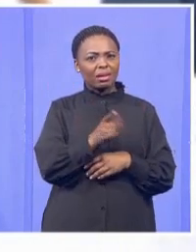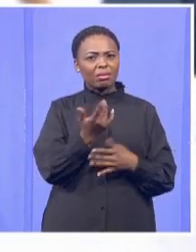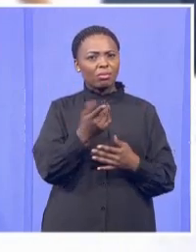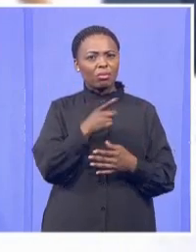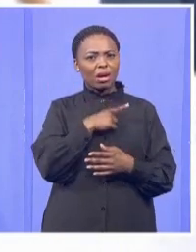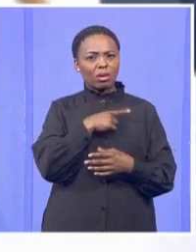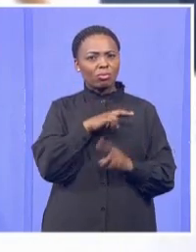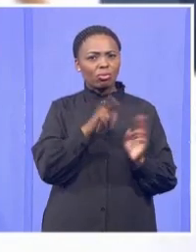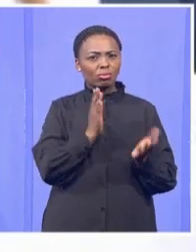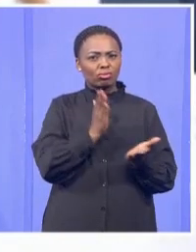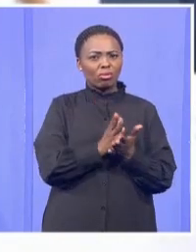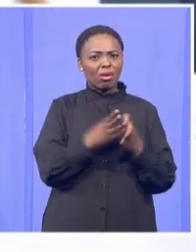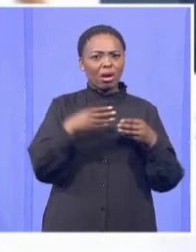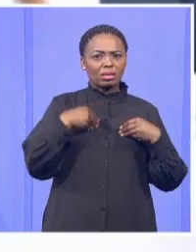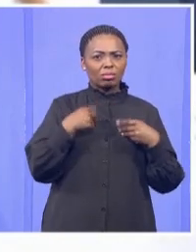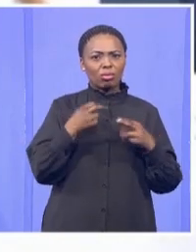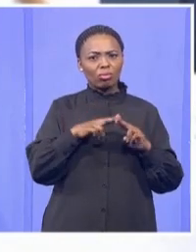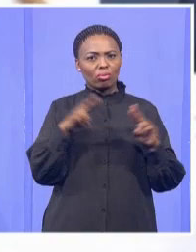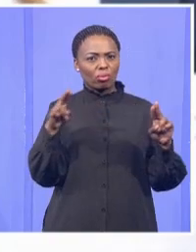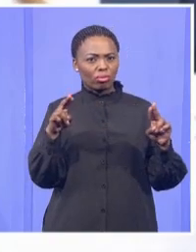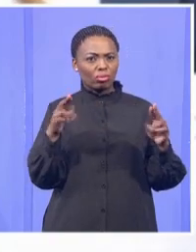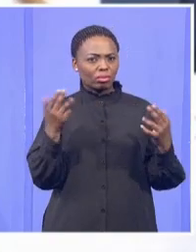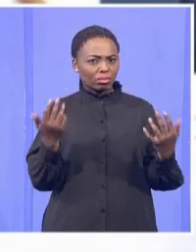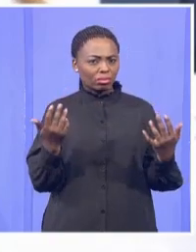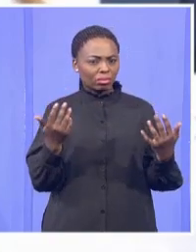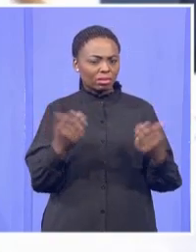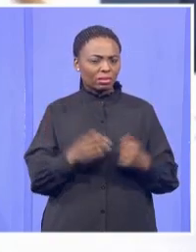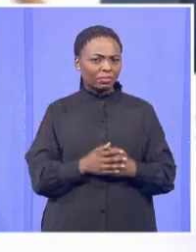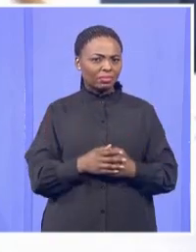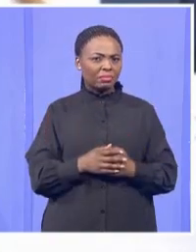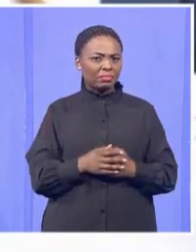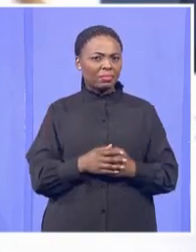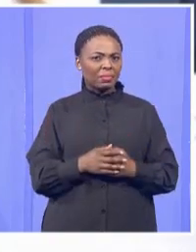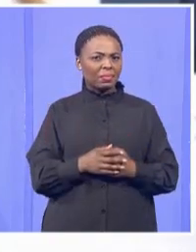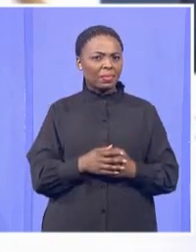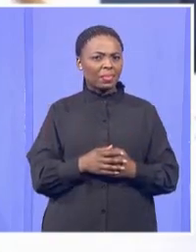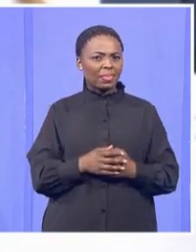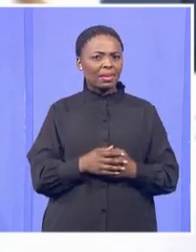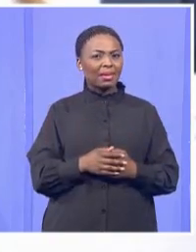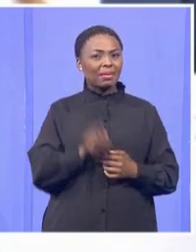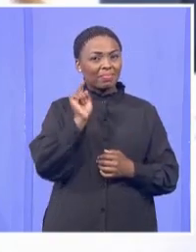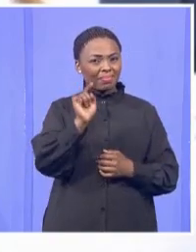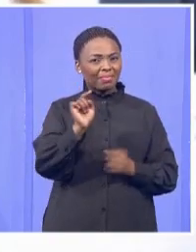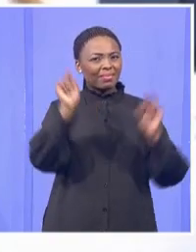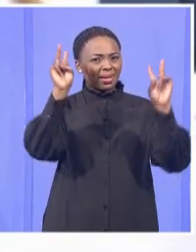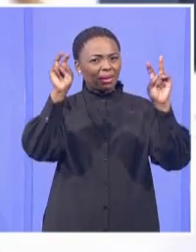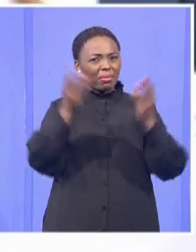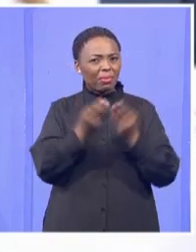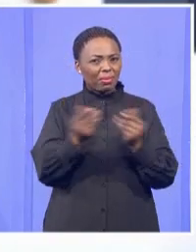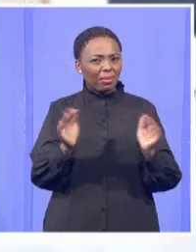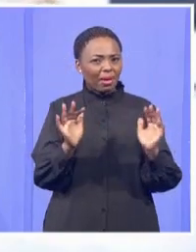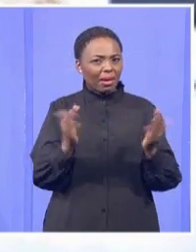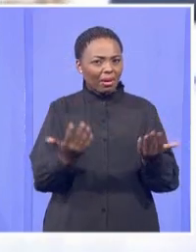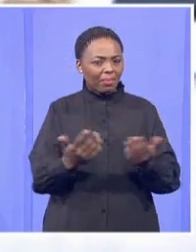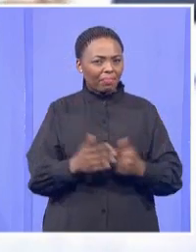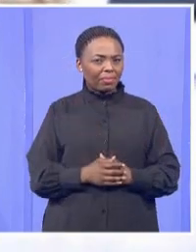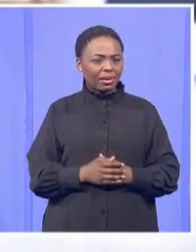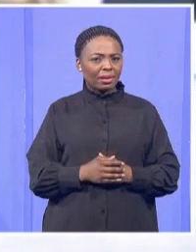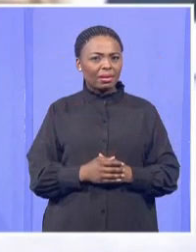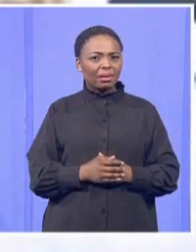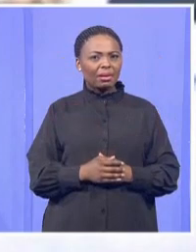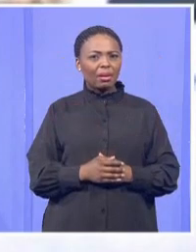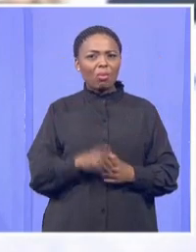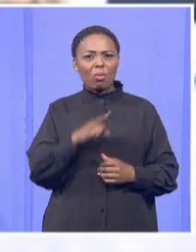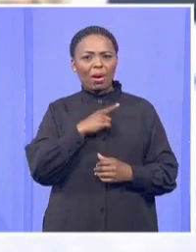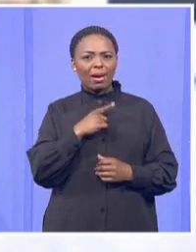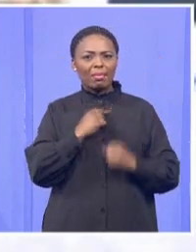that they will be accepted at that school. How are you planning to address that? I mean, parents have bought, you know, school